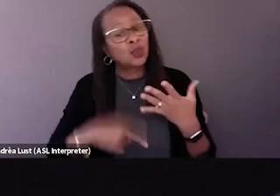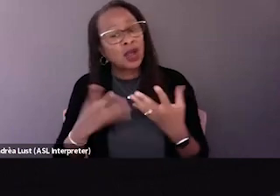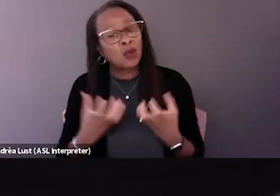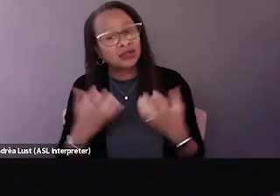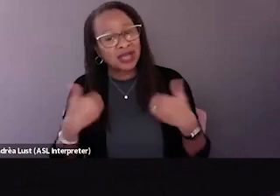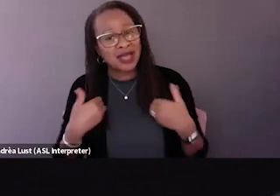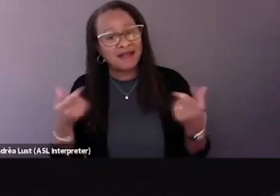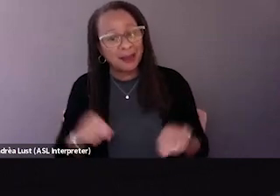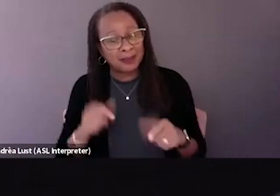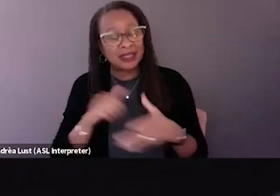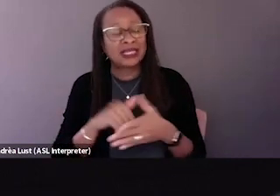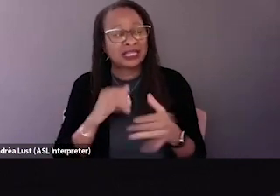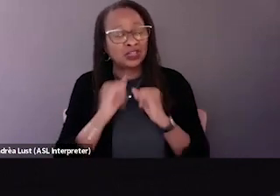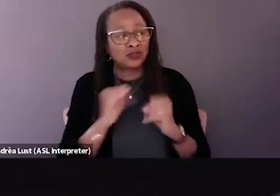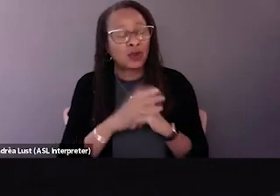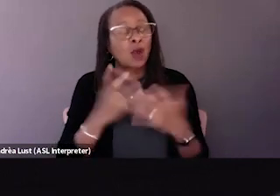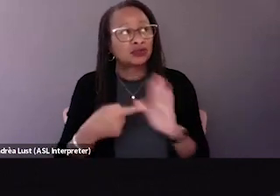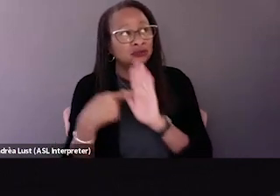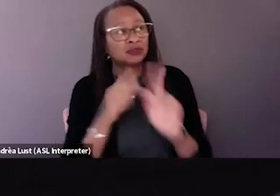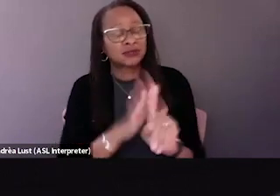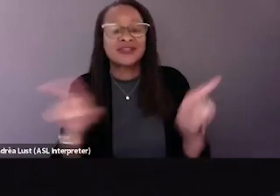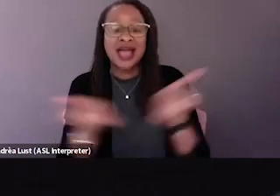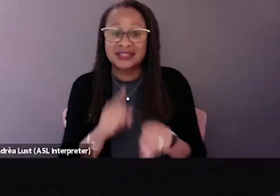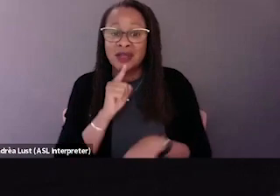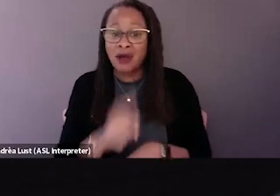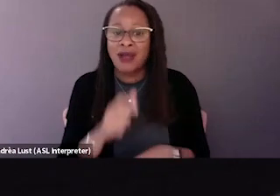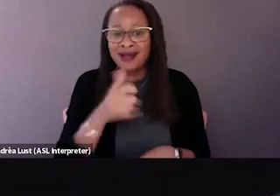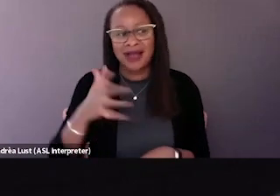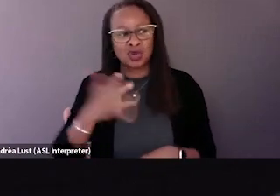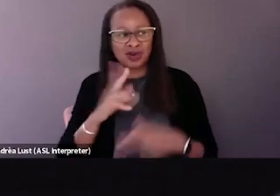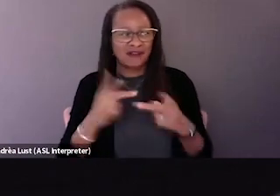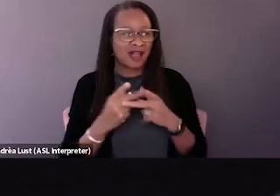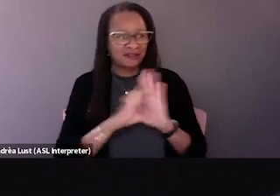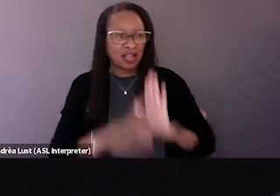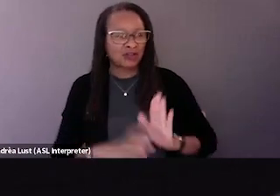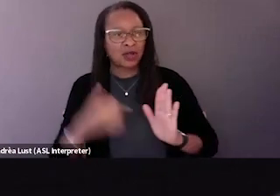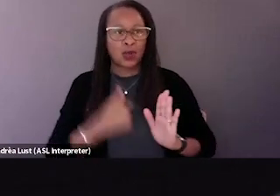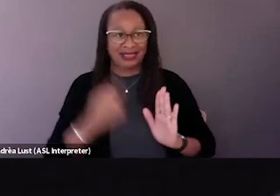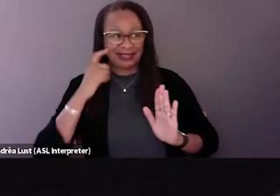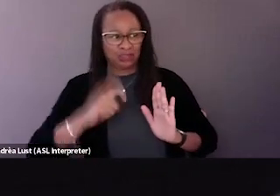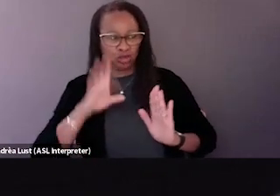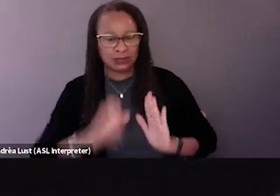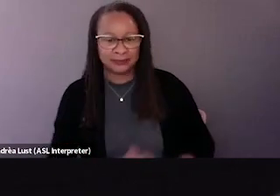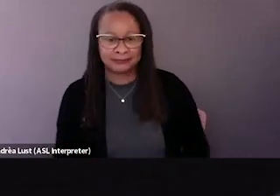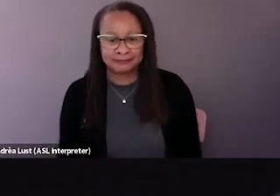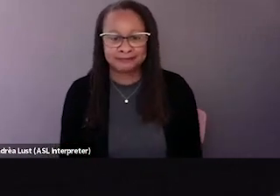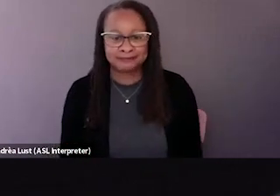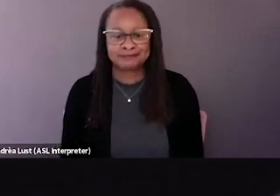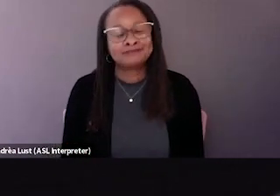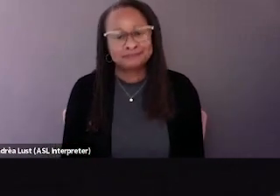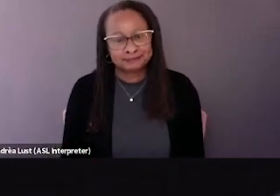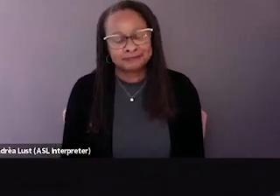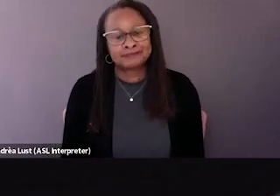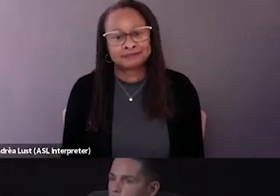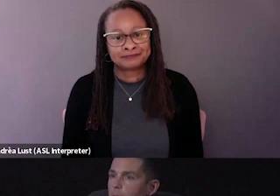interview. Is I want people to reveal themselves as they are and not sort of be some sort of character that they, think I might want